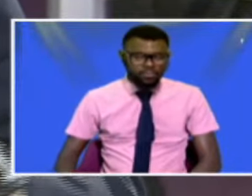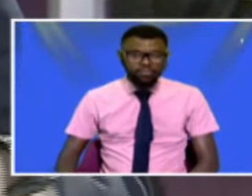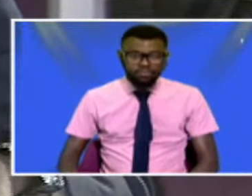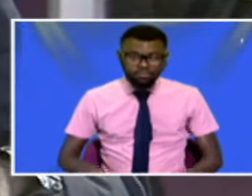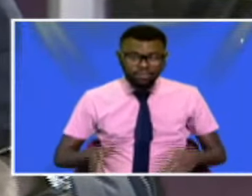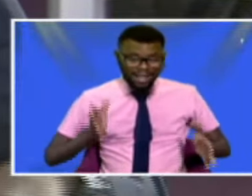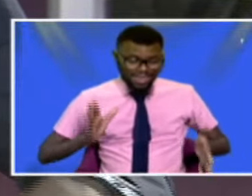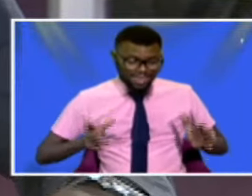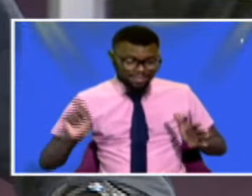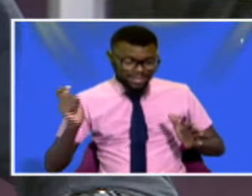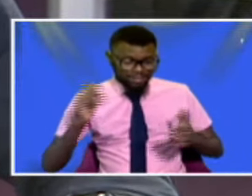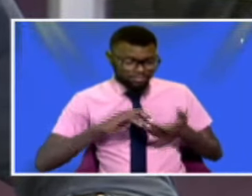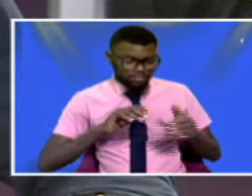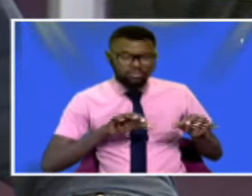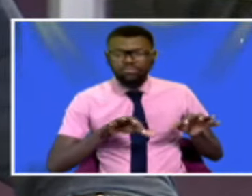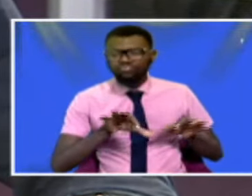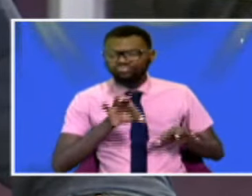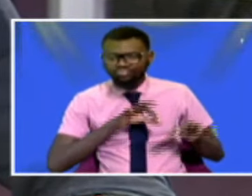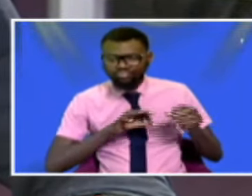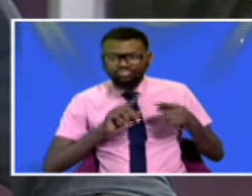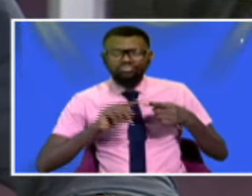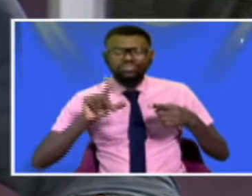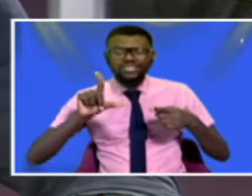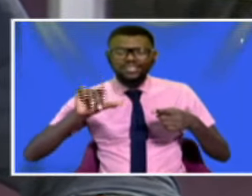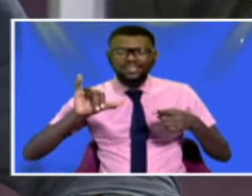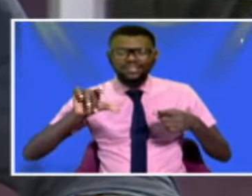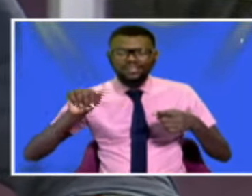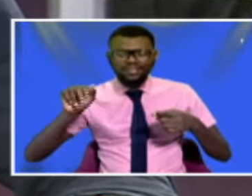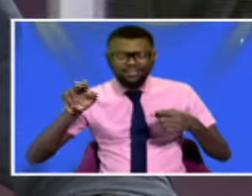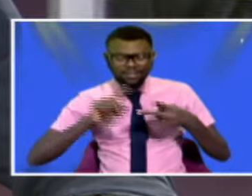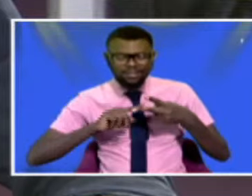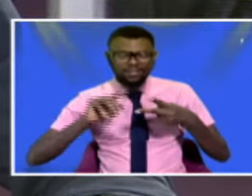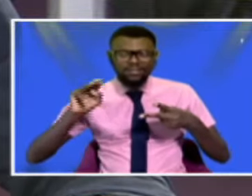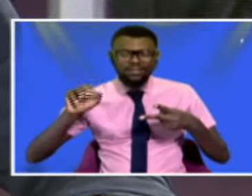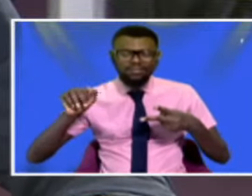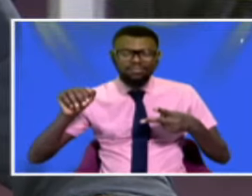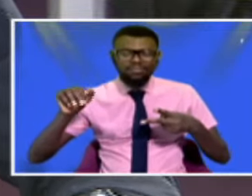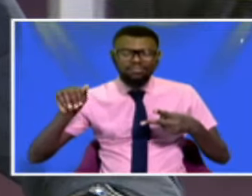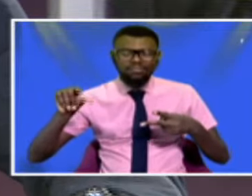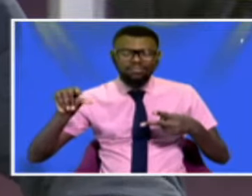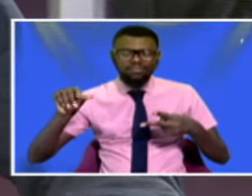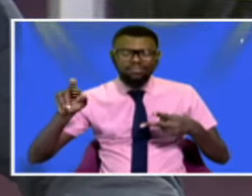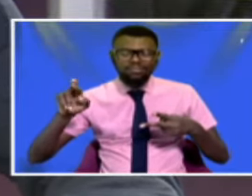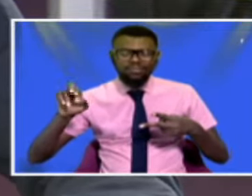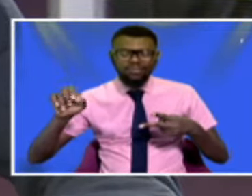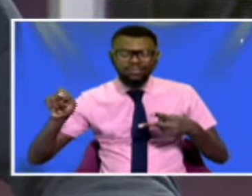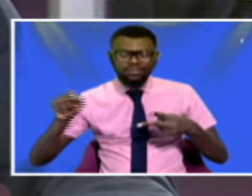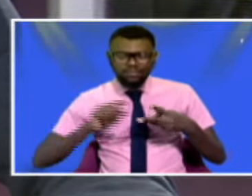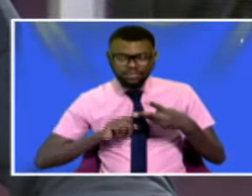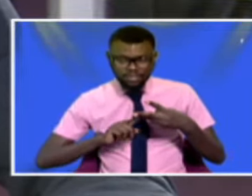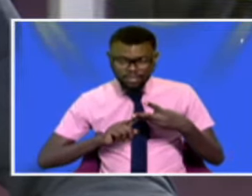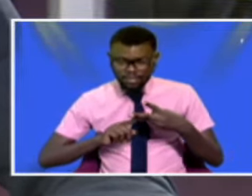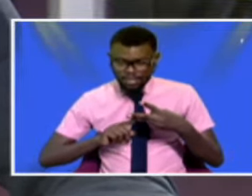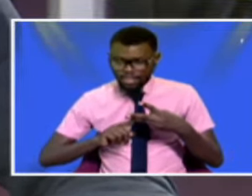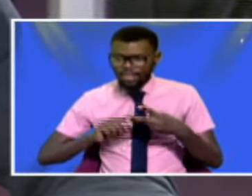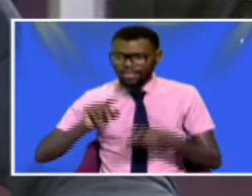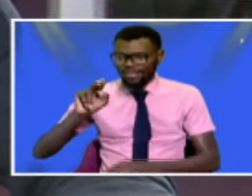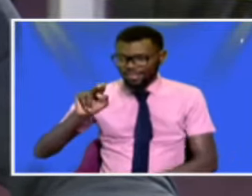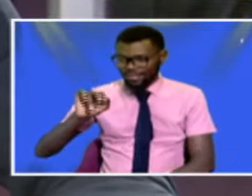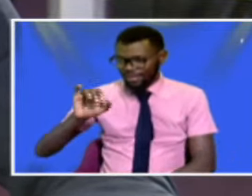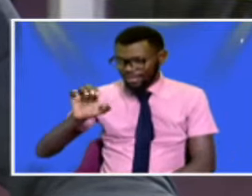also includes Lillian Kasait and Margaret Chelimo in the women's side, while Nicholas Kimeli and Bernard